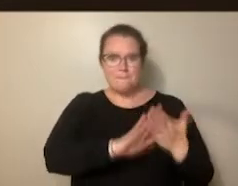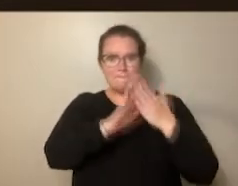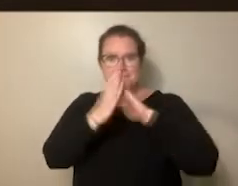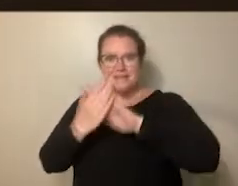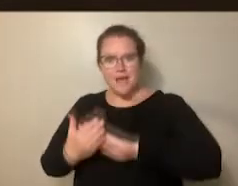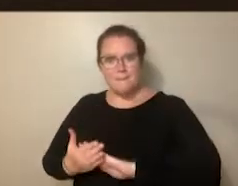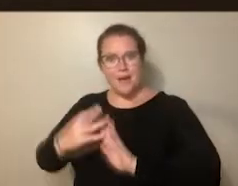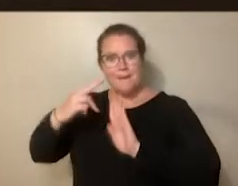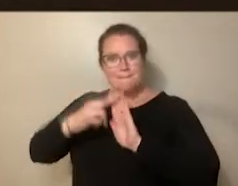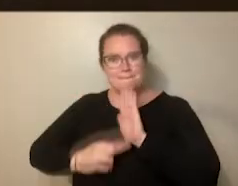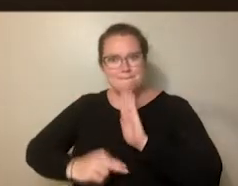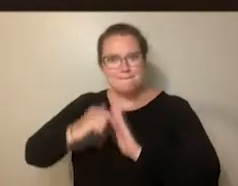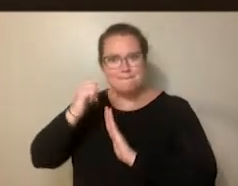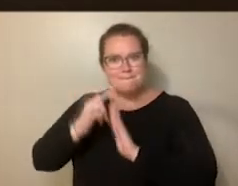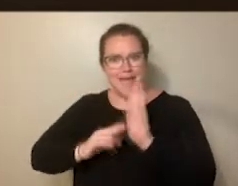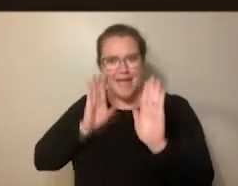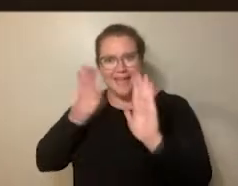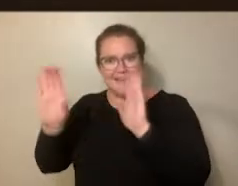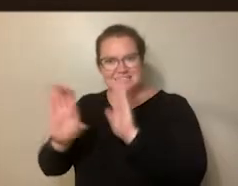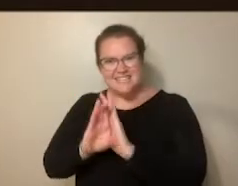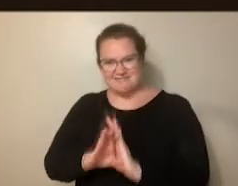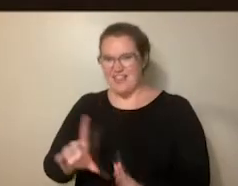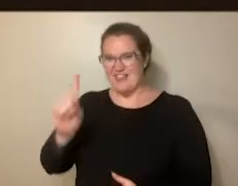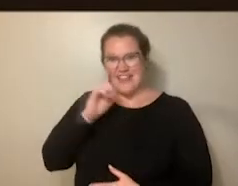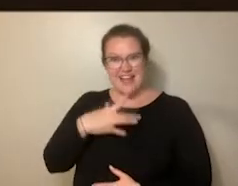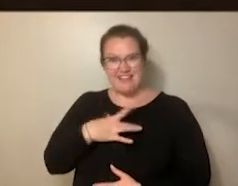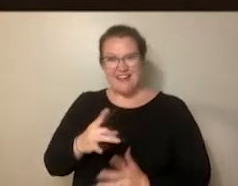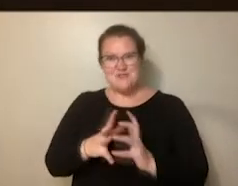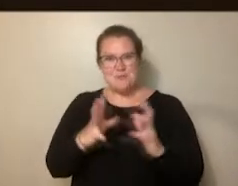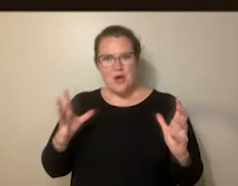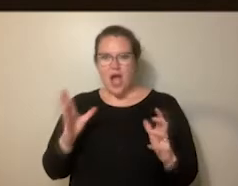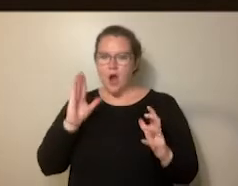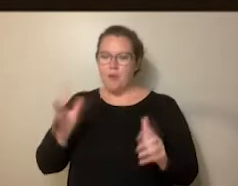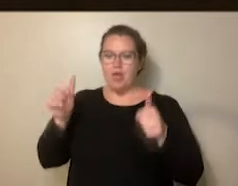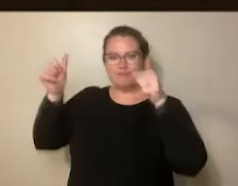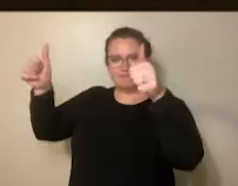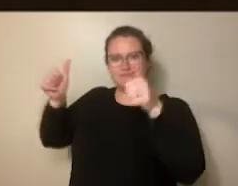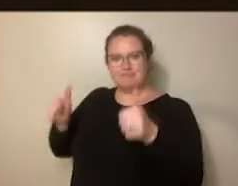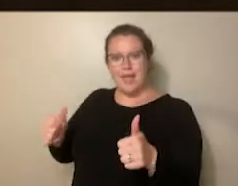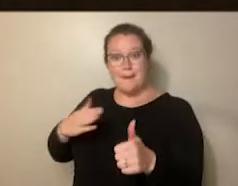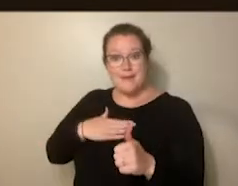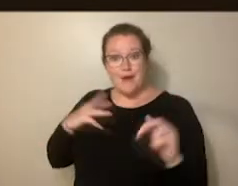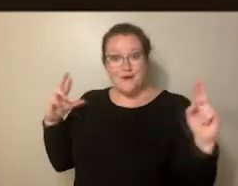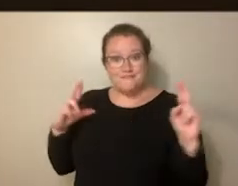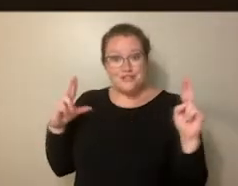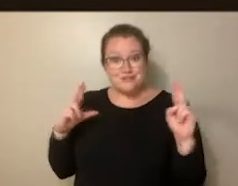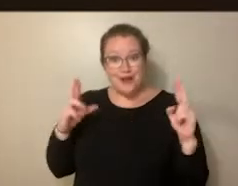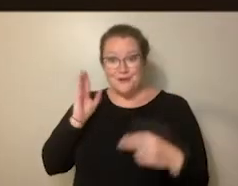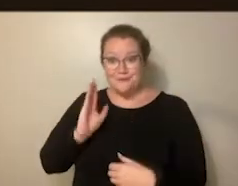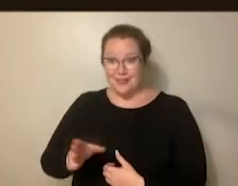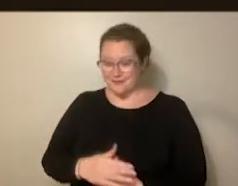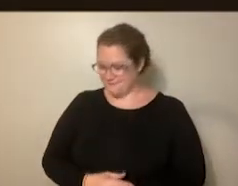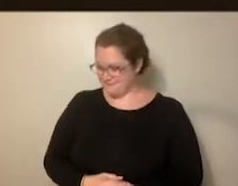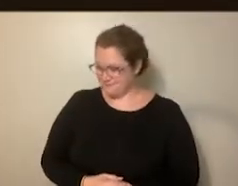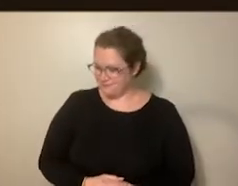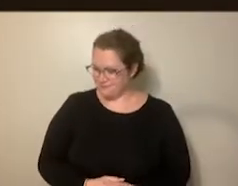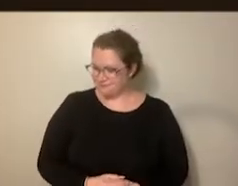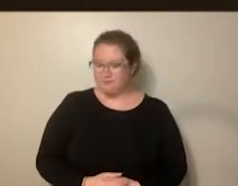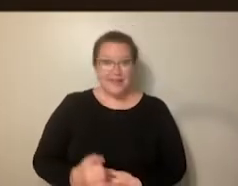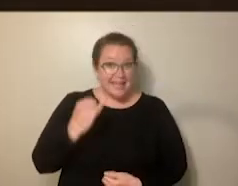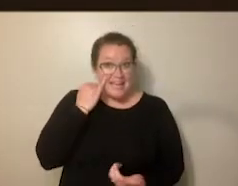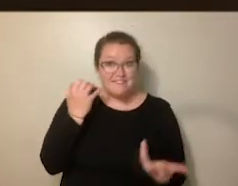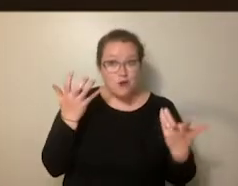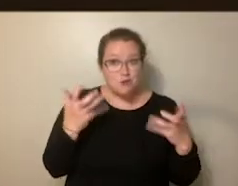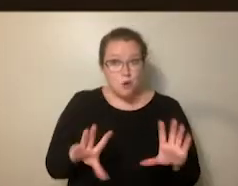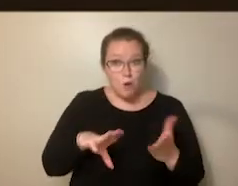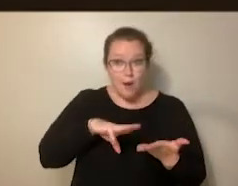a painting. I think I like this so much I'll hang it up on my refrigerator. Something else you could do if you don't want to use markers